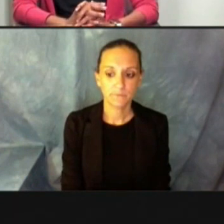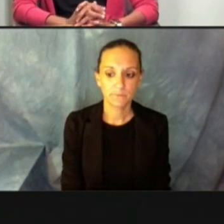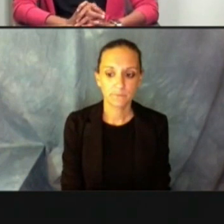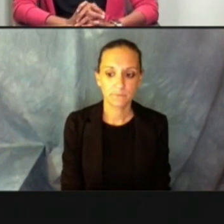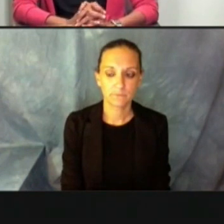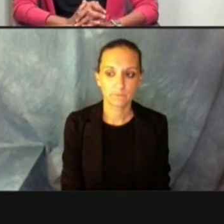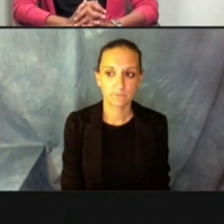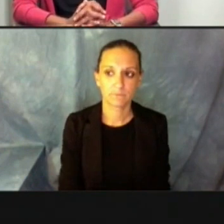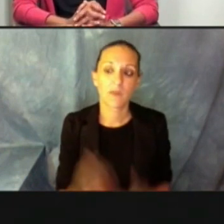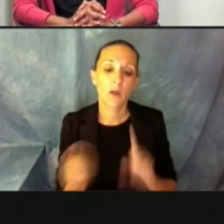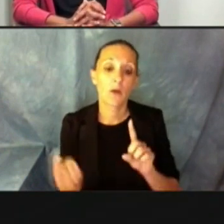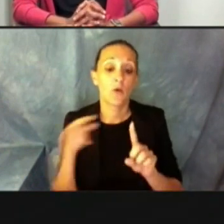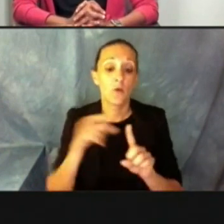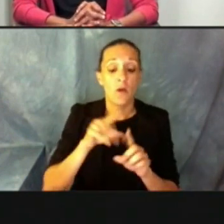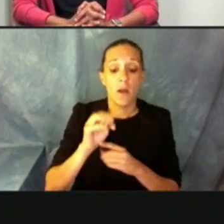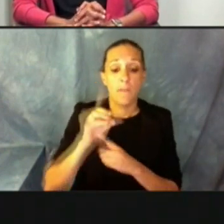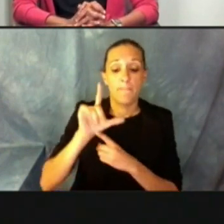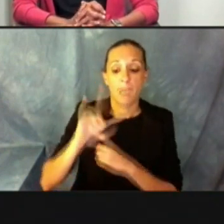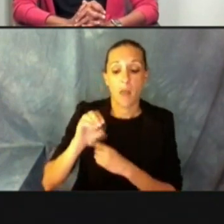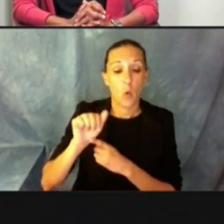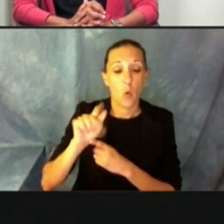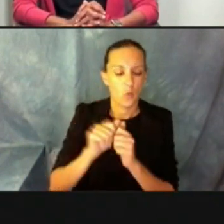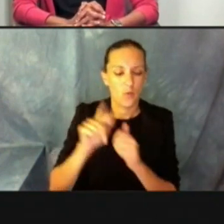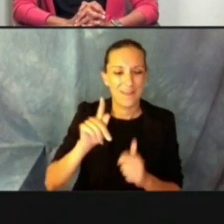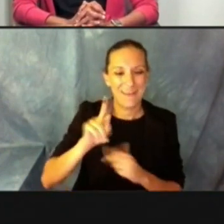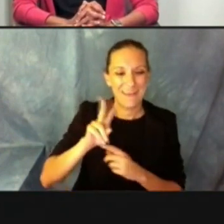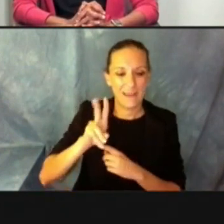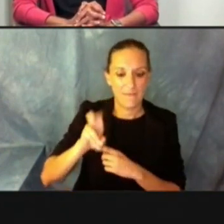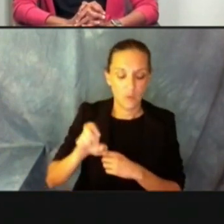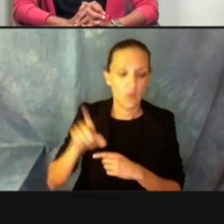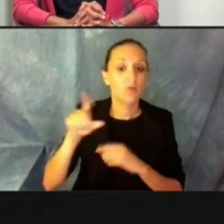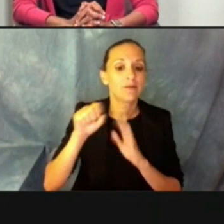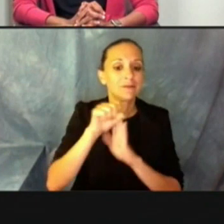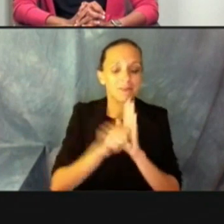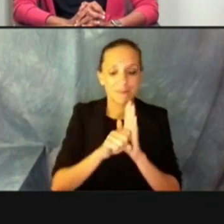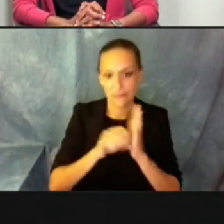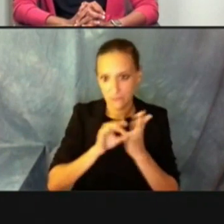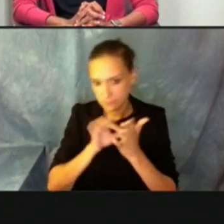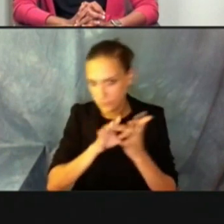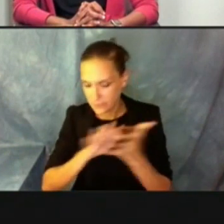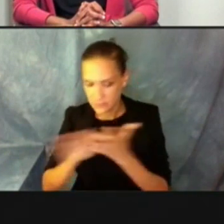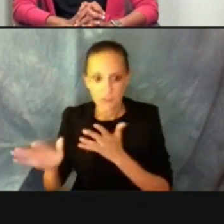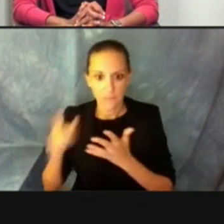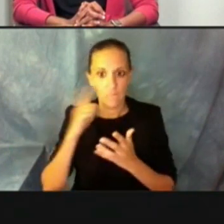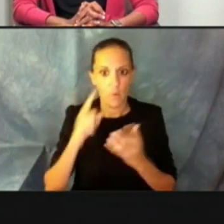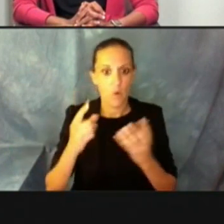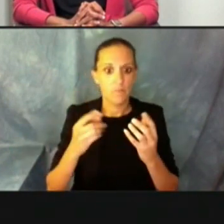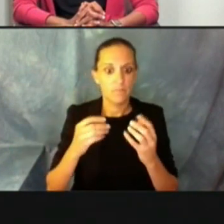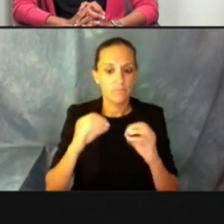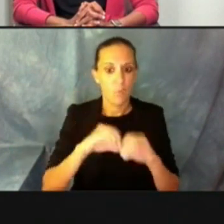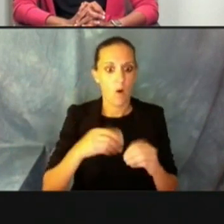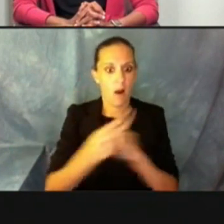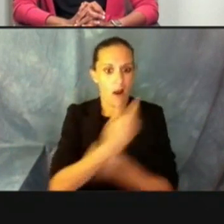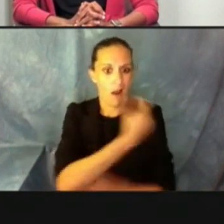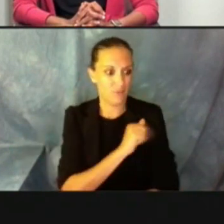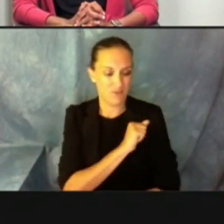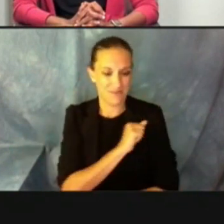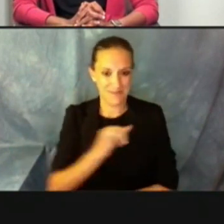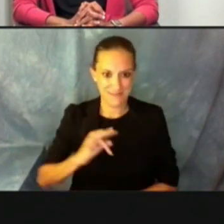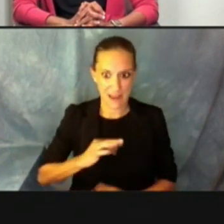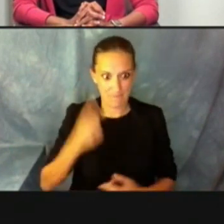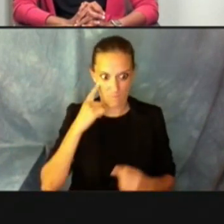We go back to Molly Oak with KView. The state denied Cattrack's STAR request for more hospital staff to help with the surge. How many staff